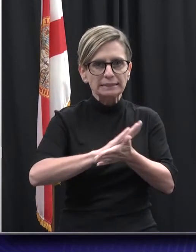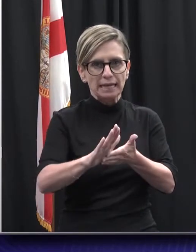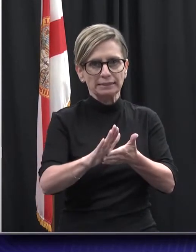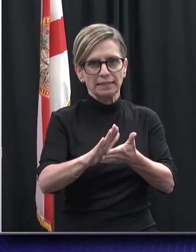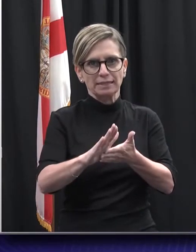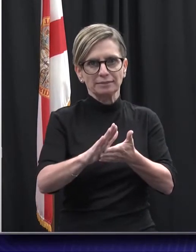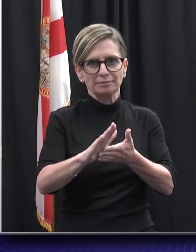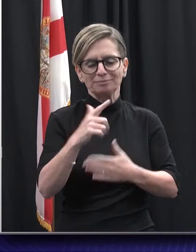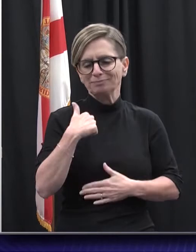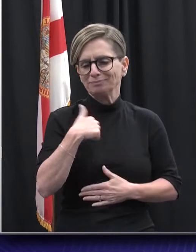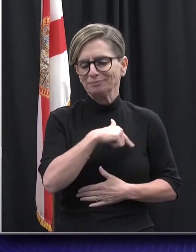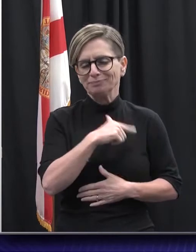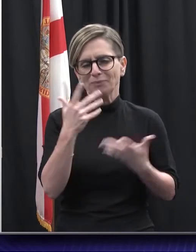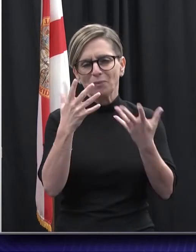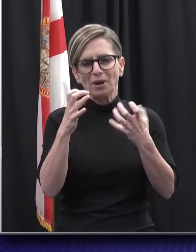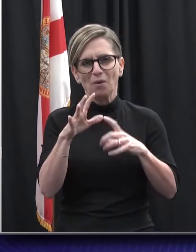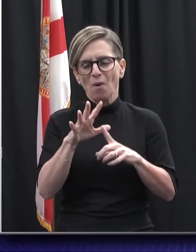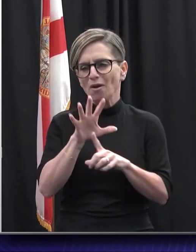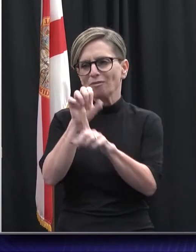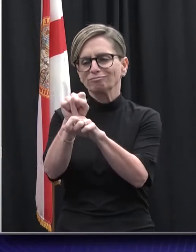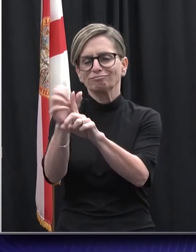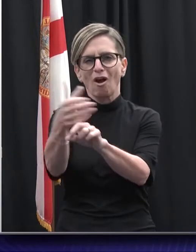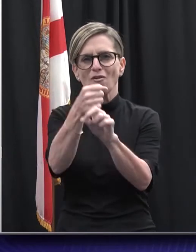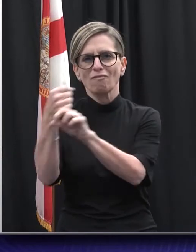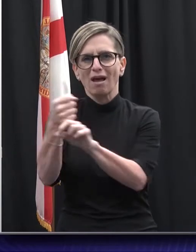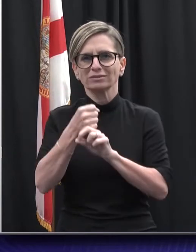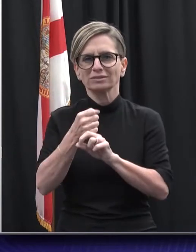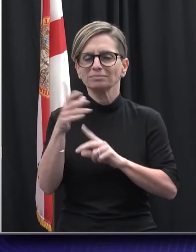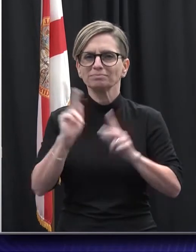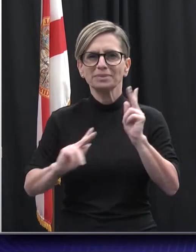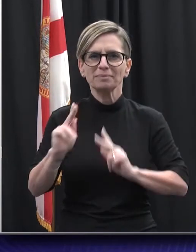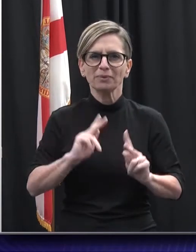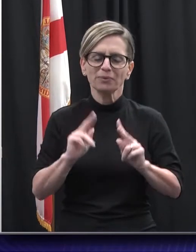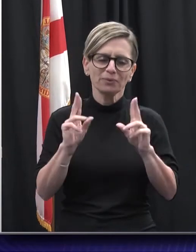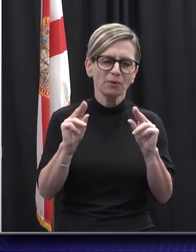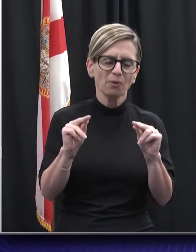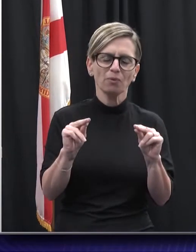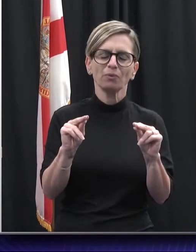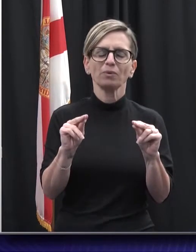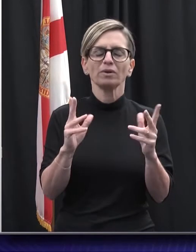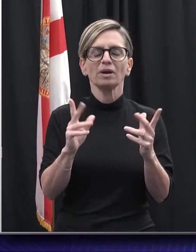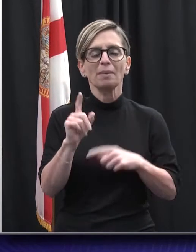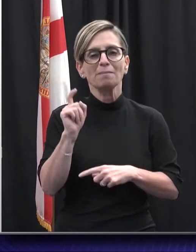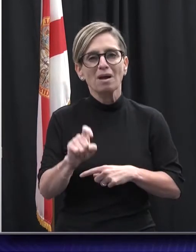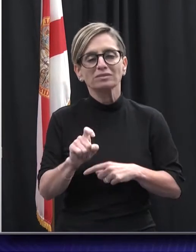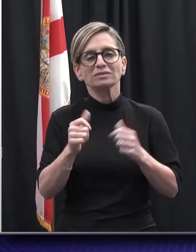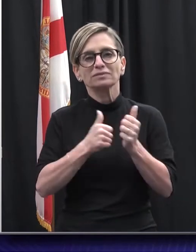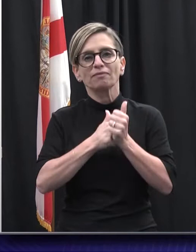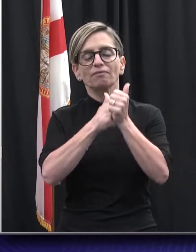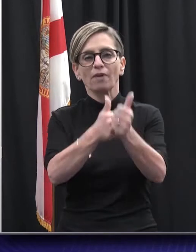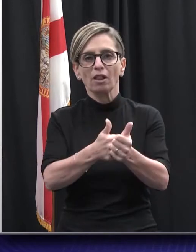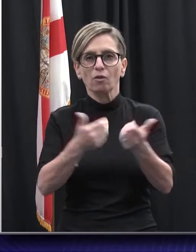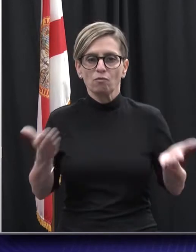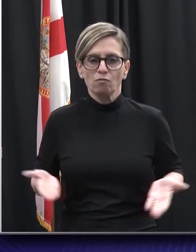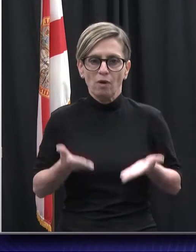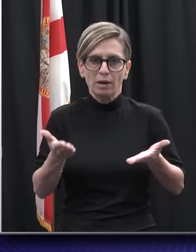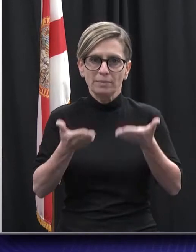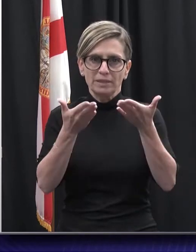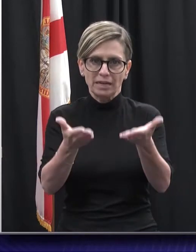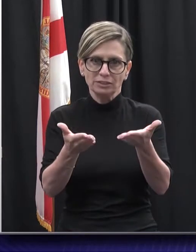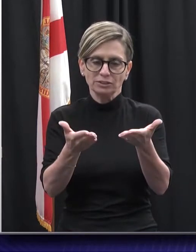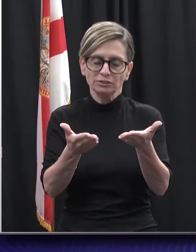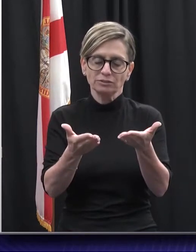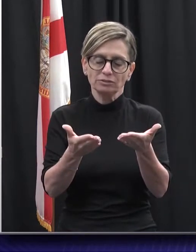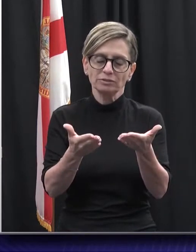have people arrested. It's because people are choosing to not follow the recommendations. So we feel that it's important to move a little